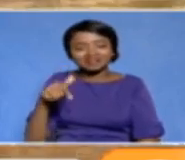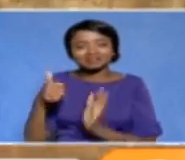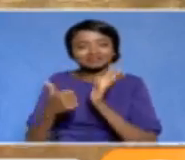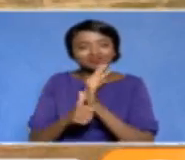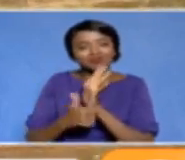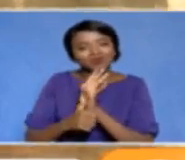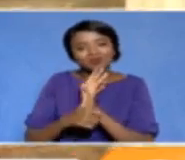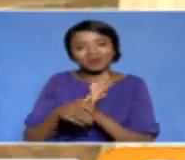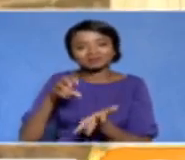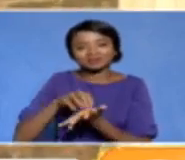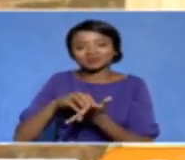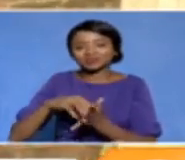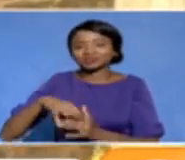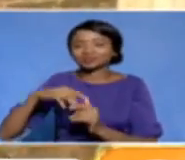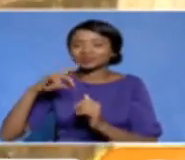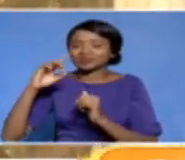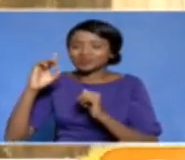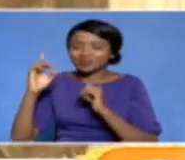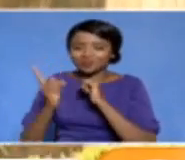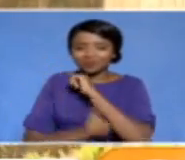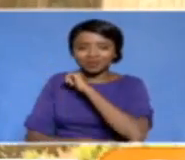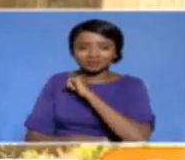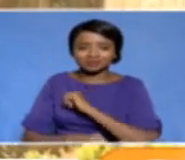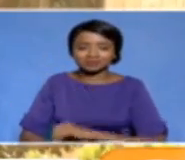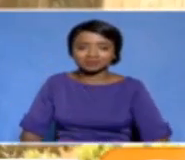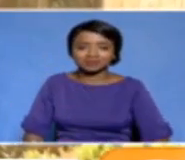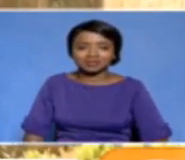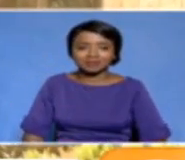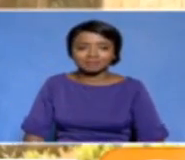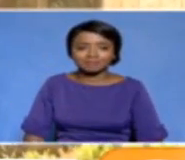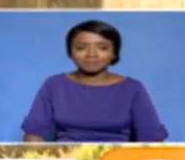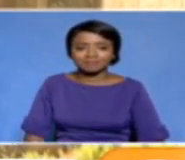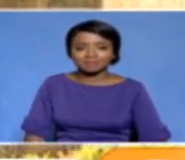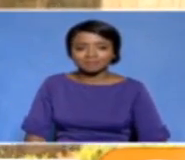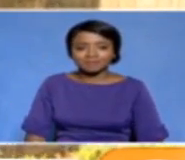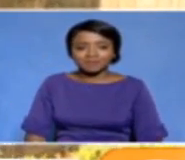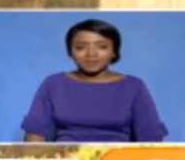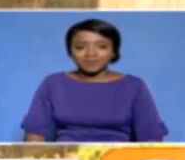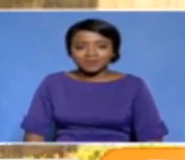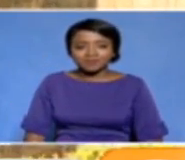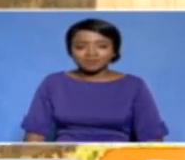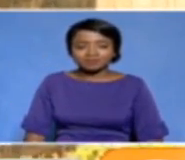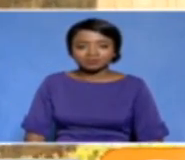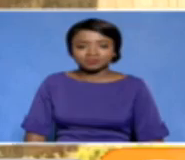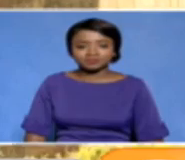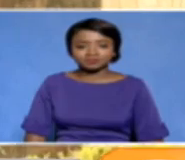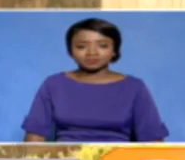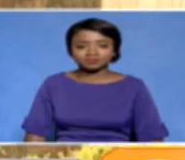they stare into an unknown future. Makori Ongechi, Citizen TV, Nairobi.